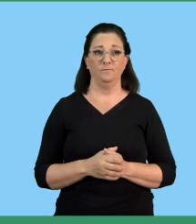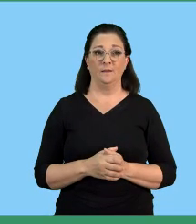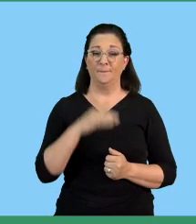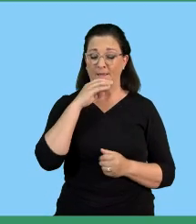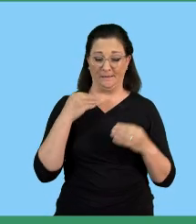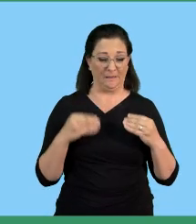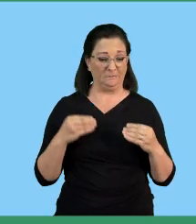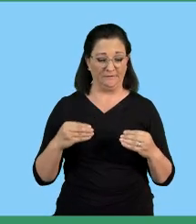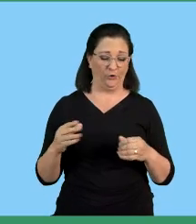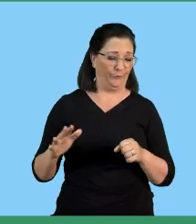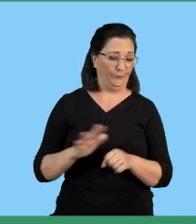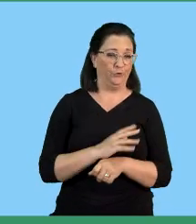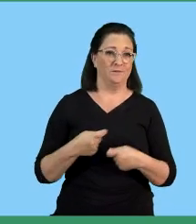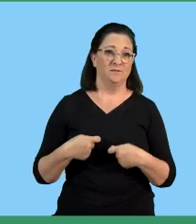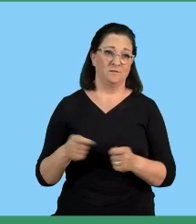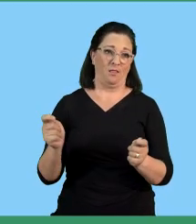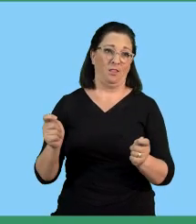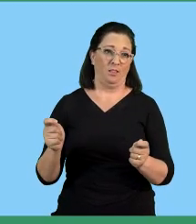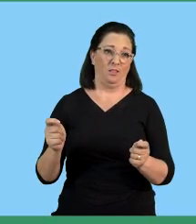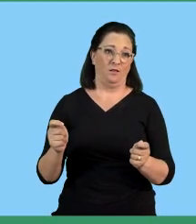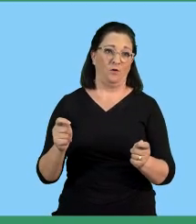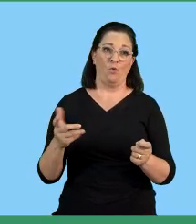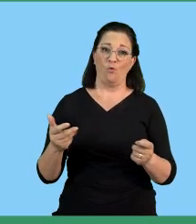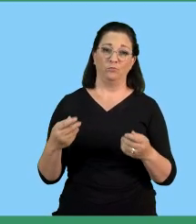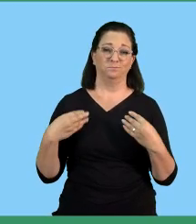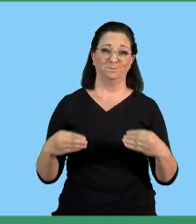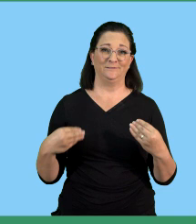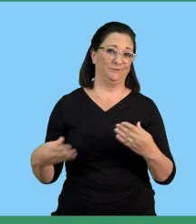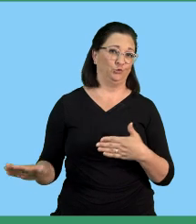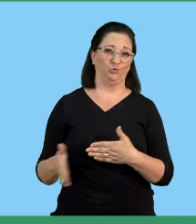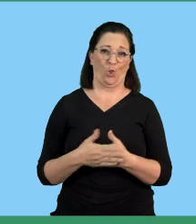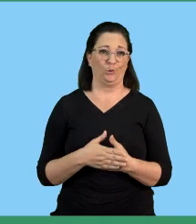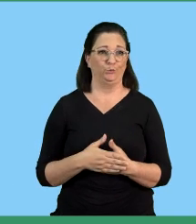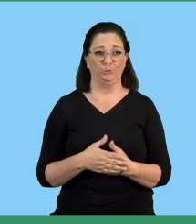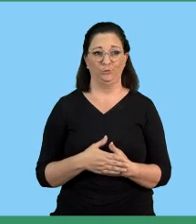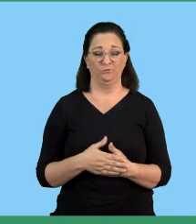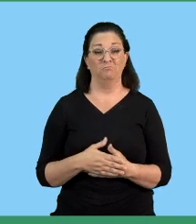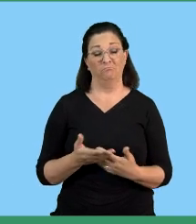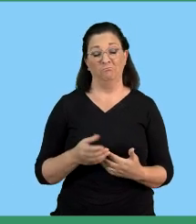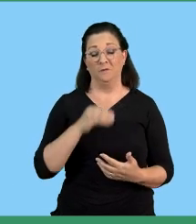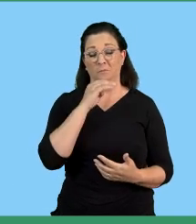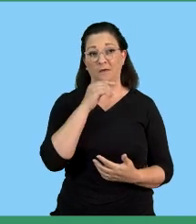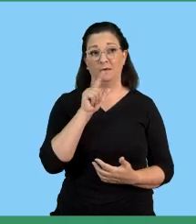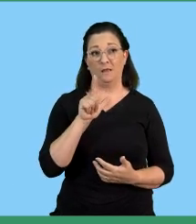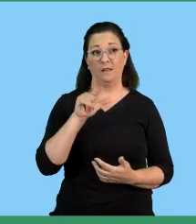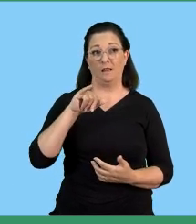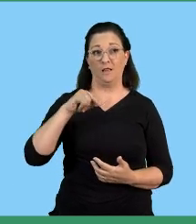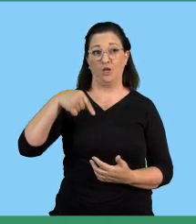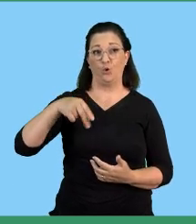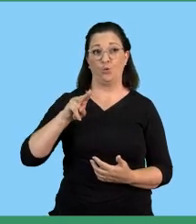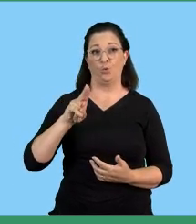entire business in order to pay all the liabilities or close down the business. So that's what liquidation is all